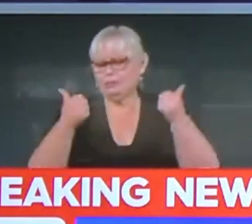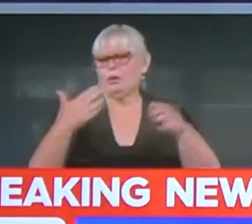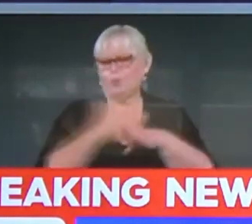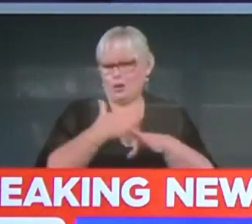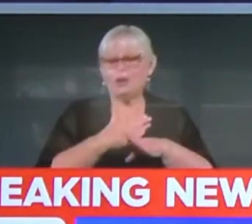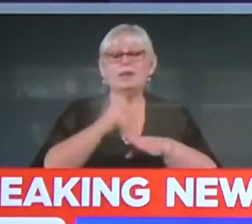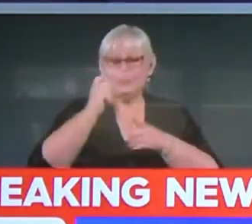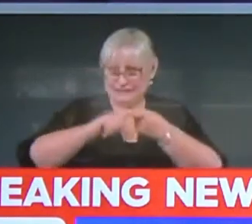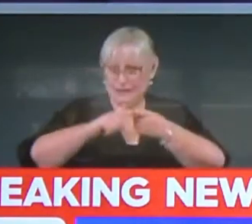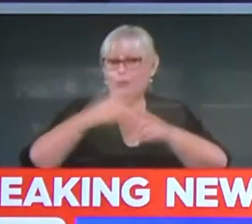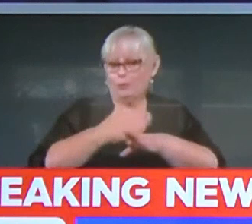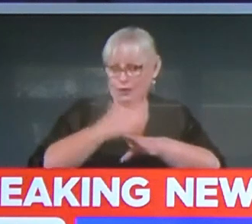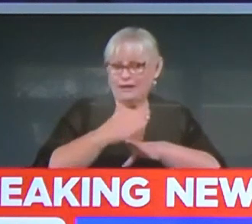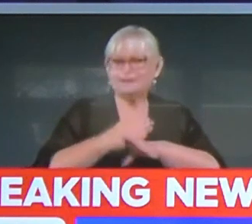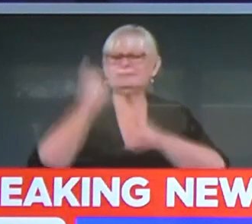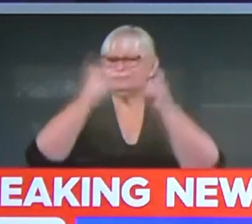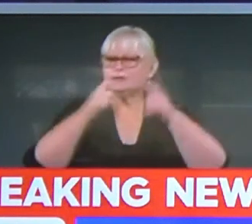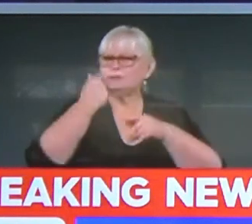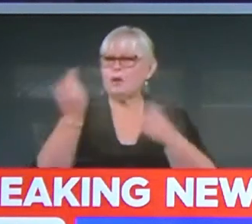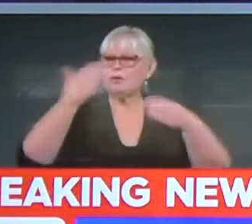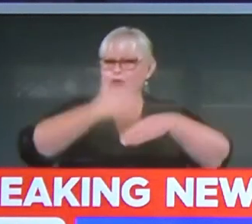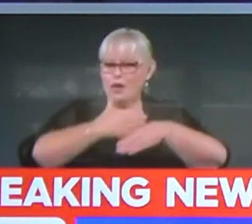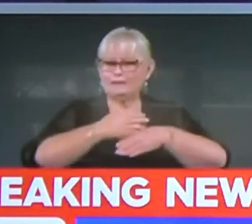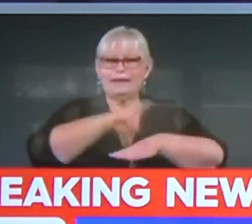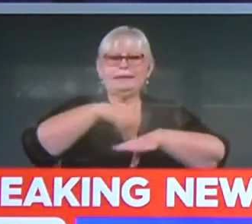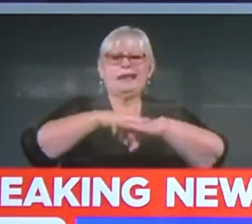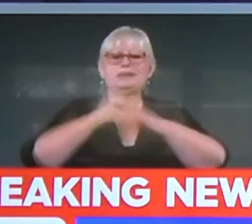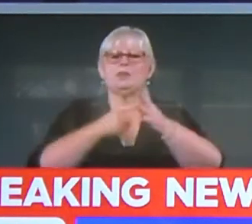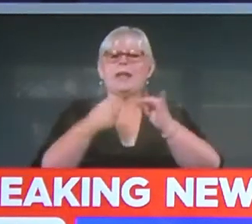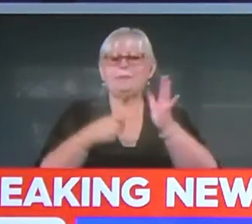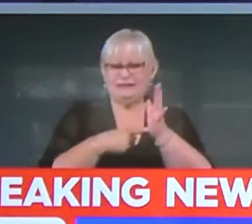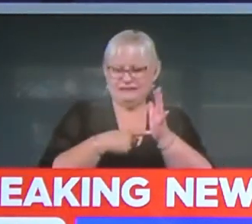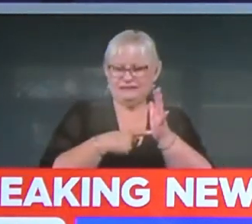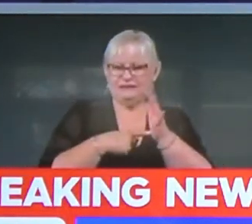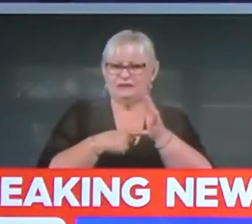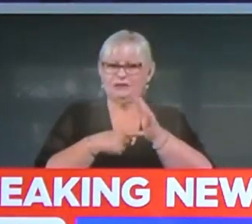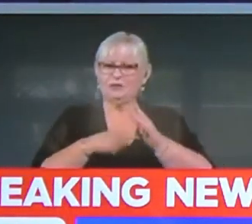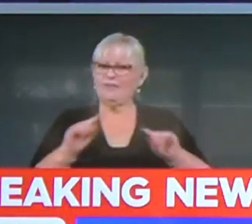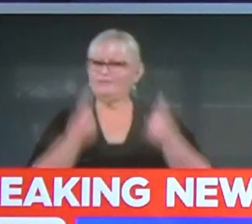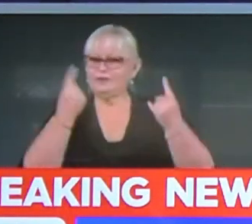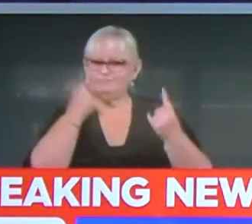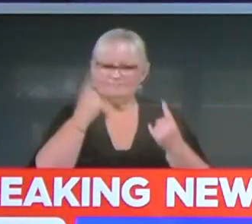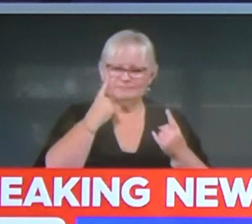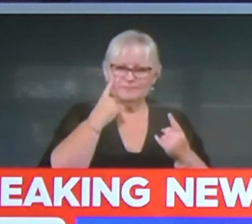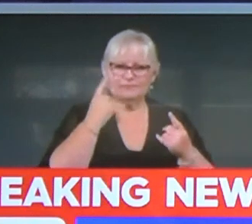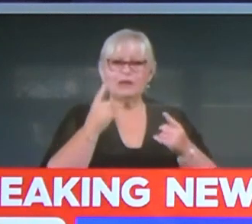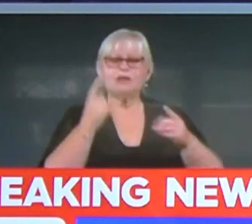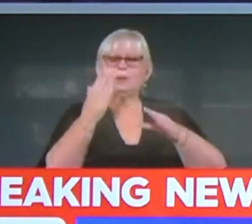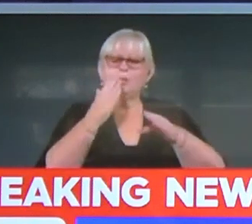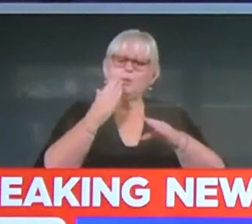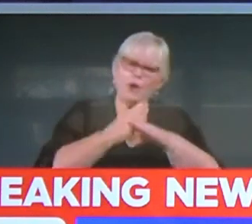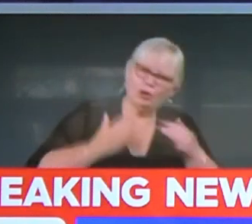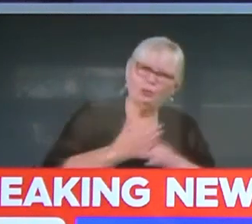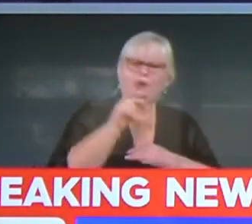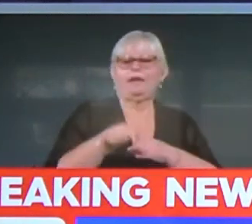to be done on that. It will be considered tomorrow night at the National Cabinet and as a first pass to work through that issue, and it will be